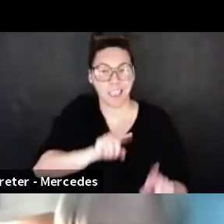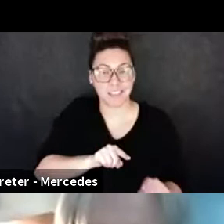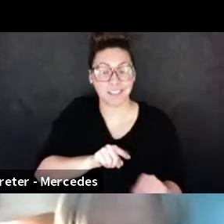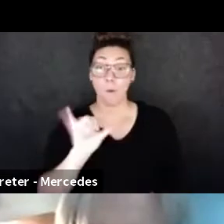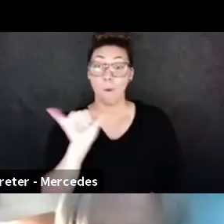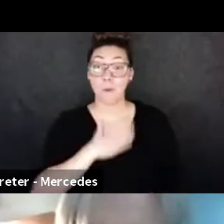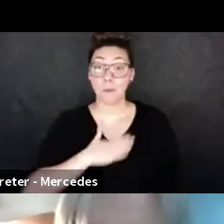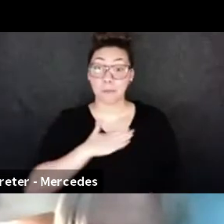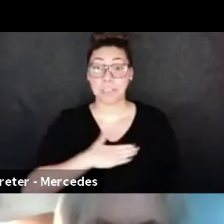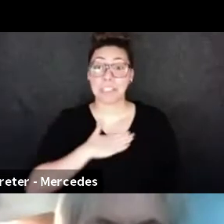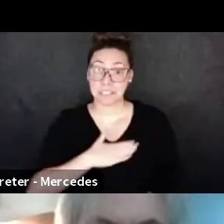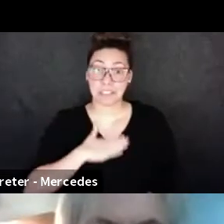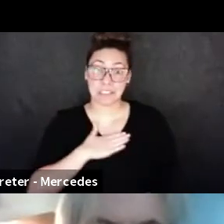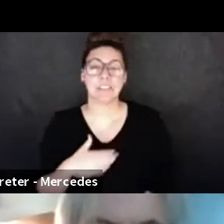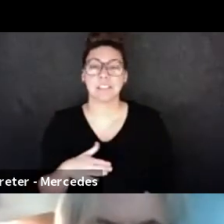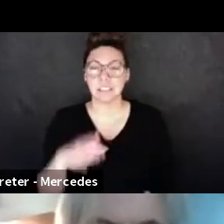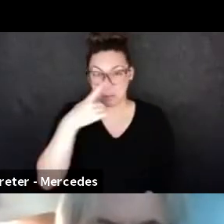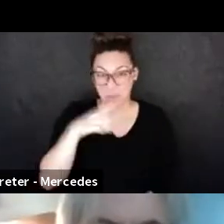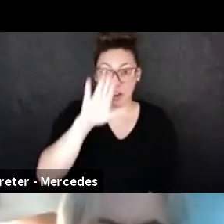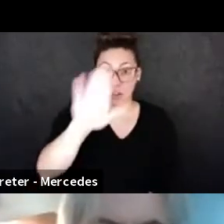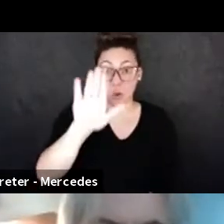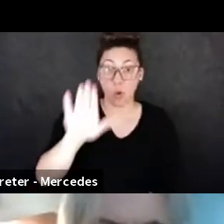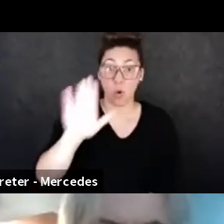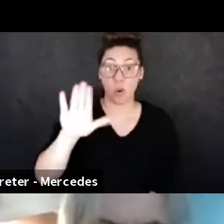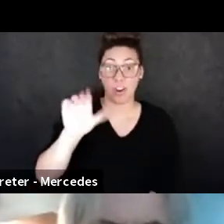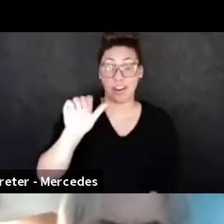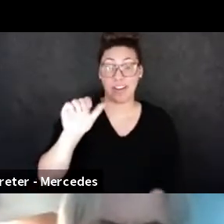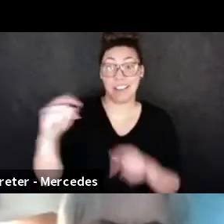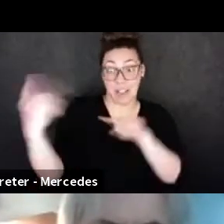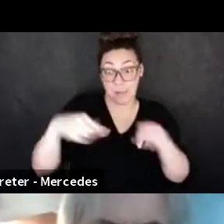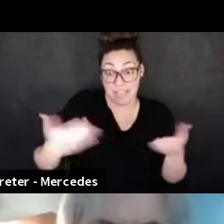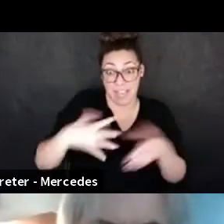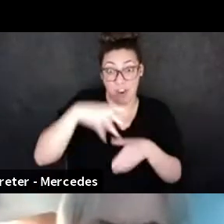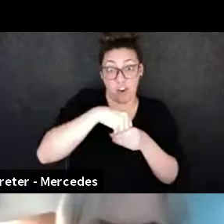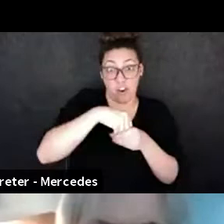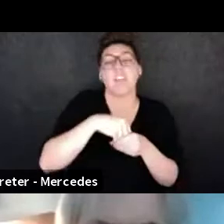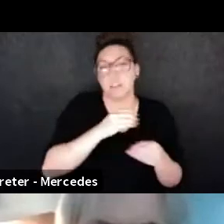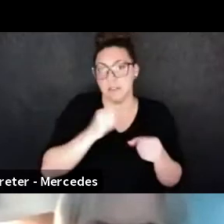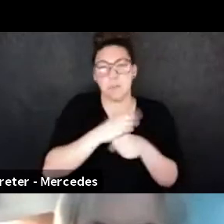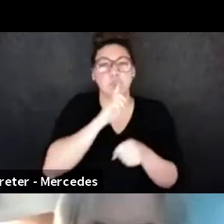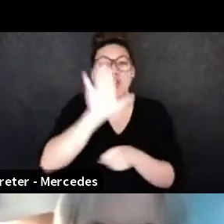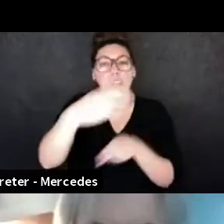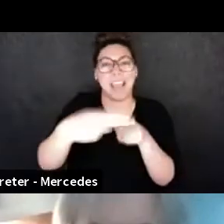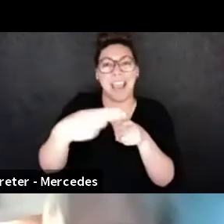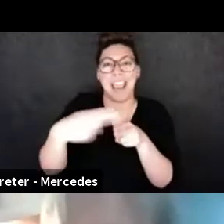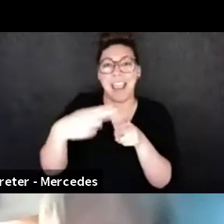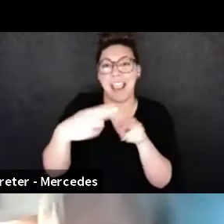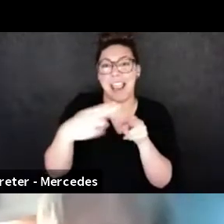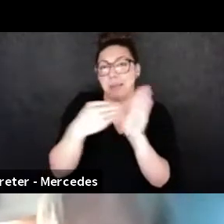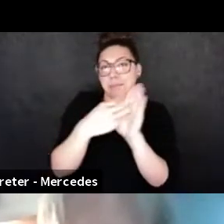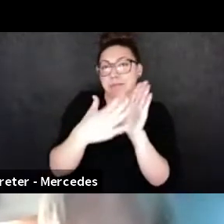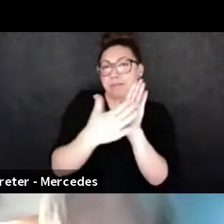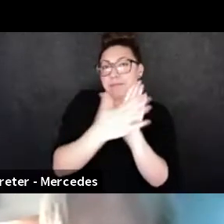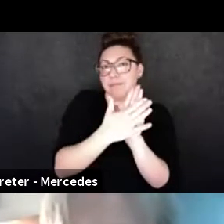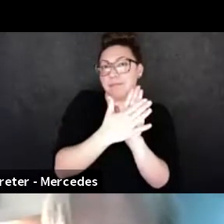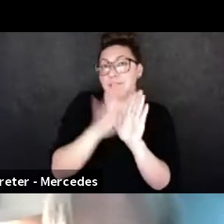sure that your attendance is being tracked via our participant records. So please make sure that your name is listed